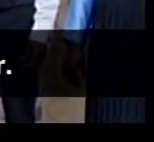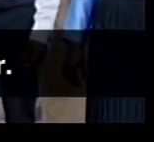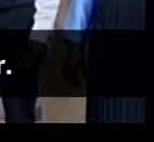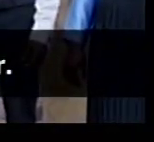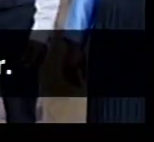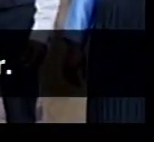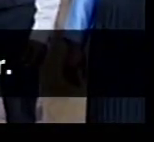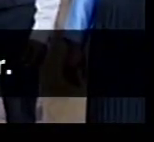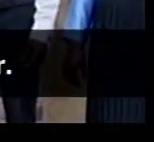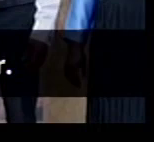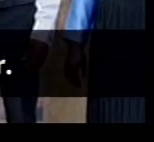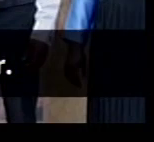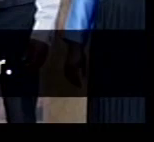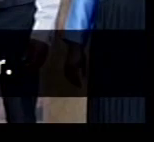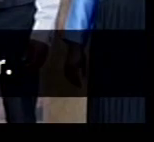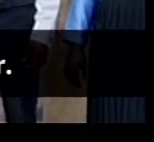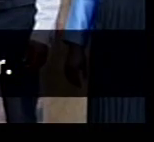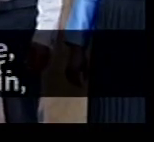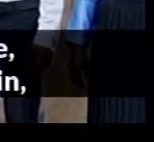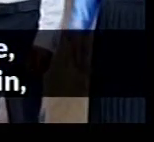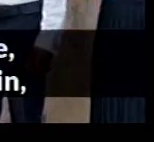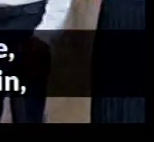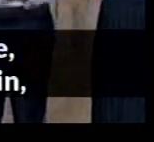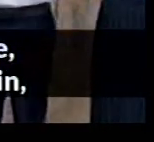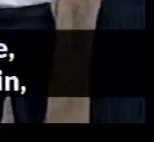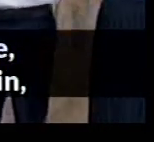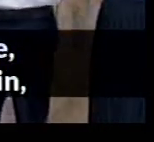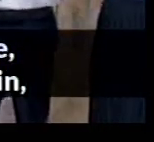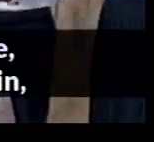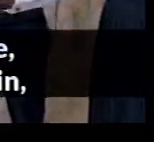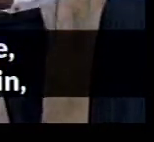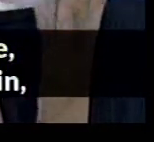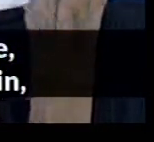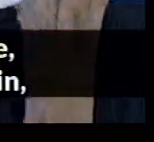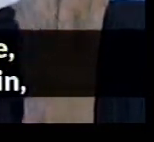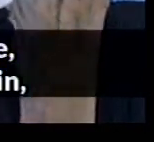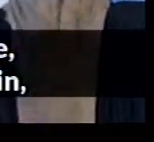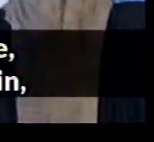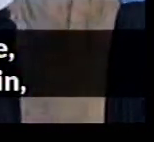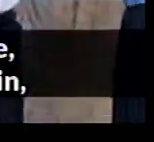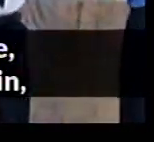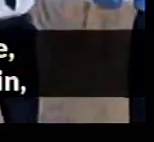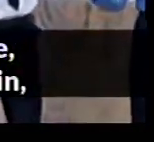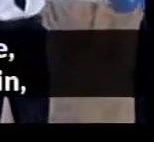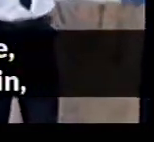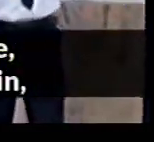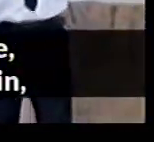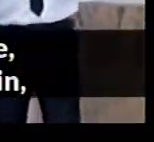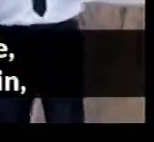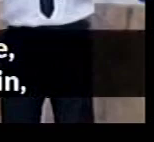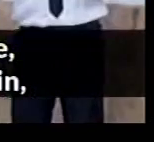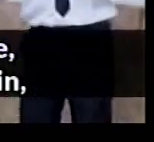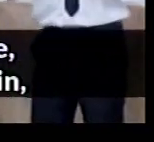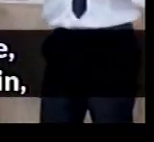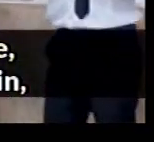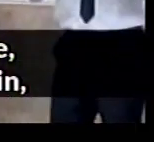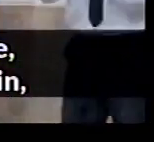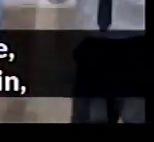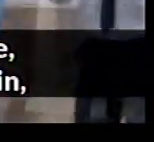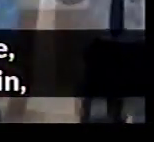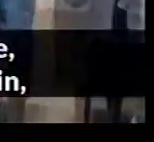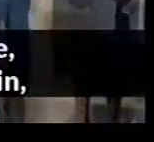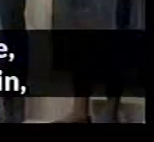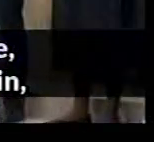saving power. Thank God I am free, free, free from